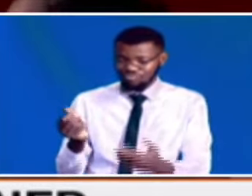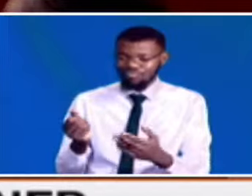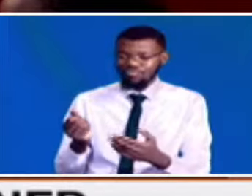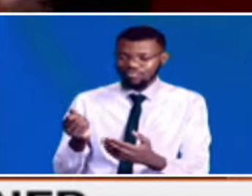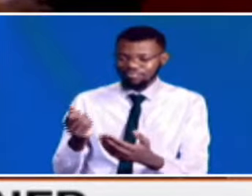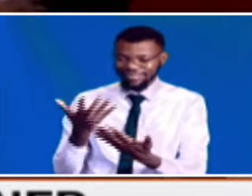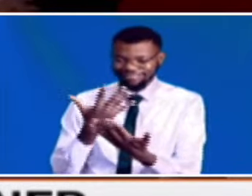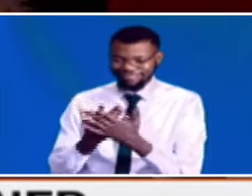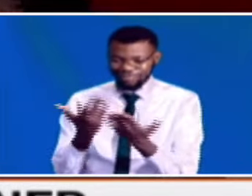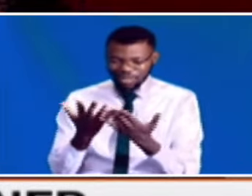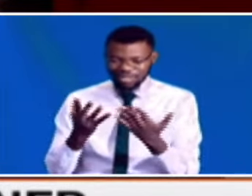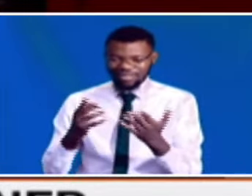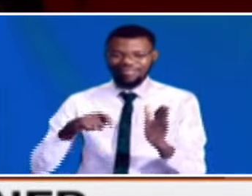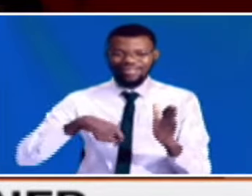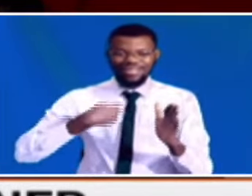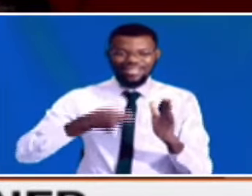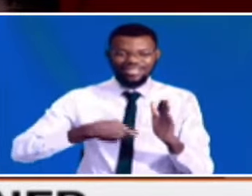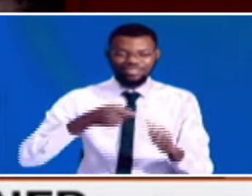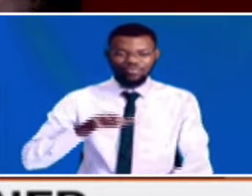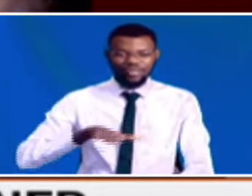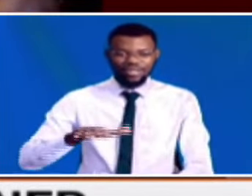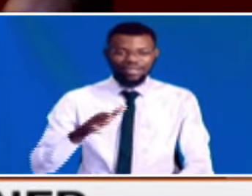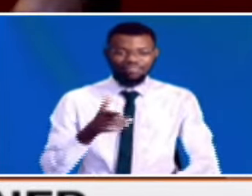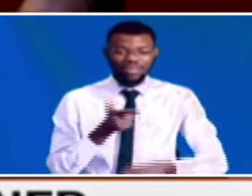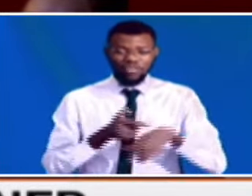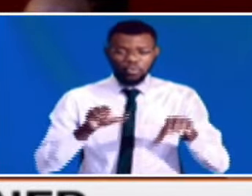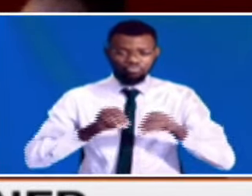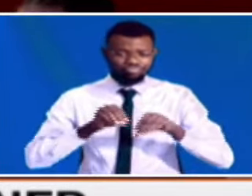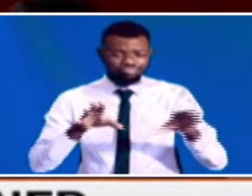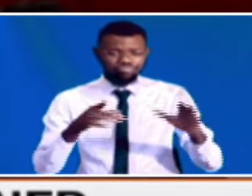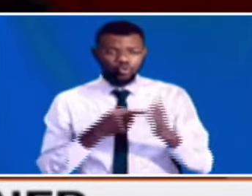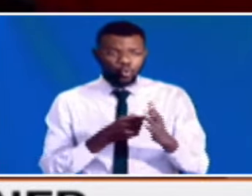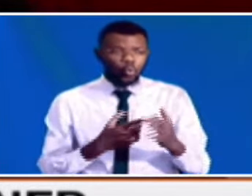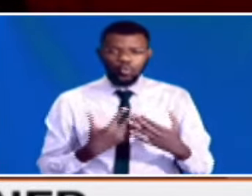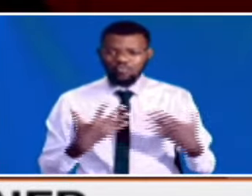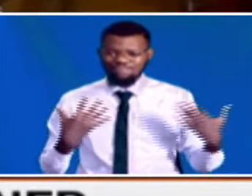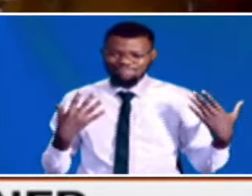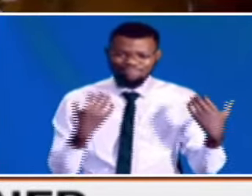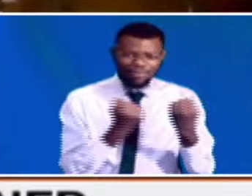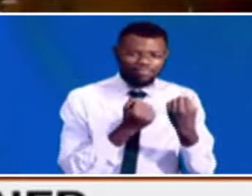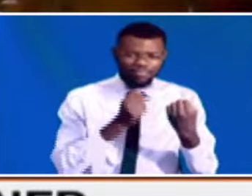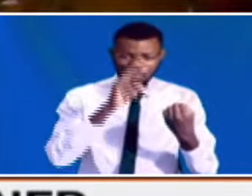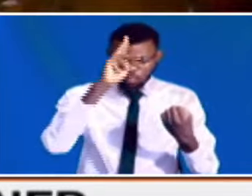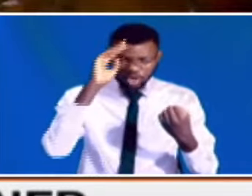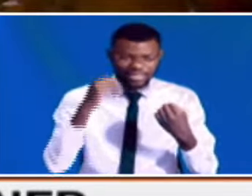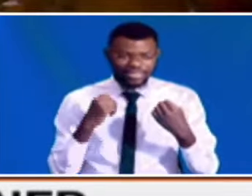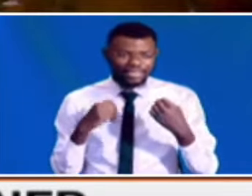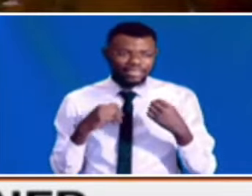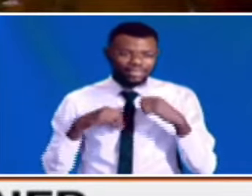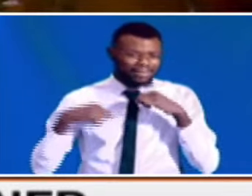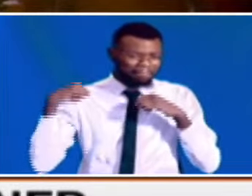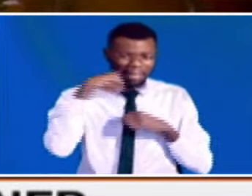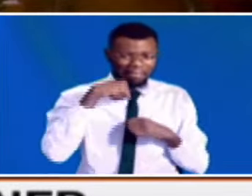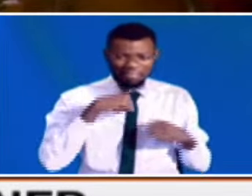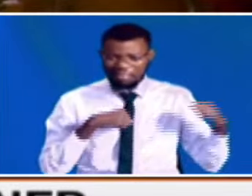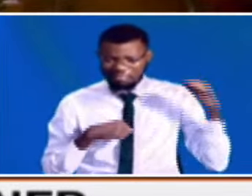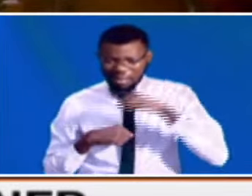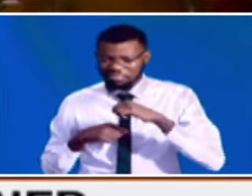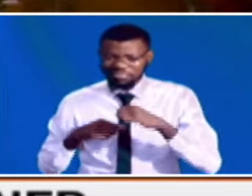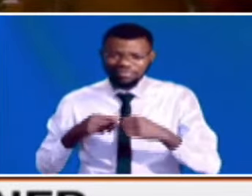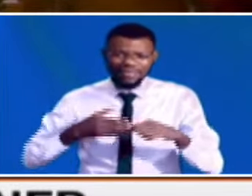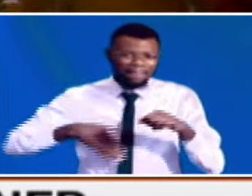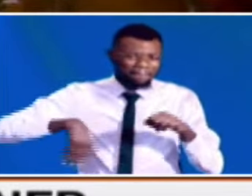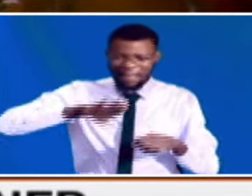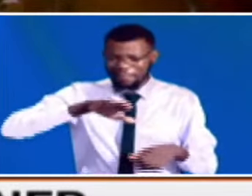viral footage shows Ian Ngige Njoroge launching an attack on a traffic police officer, delivering a series of punches and kicks